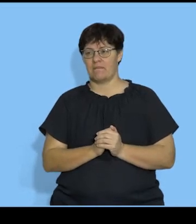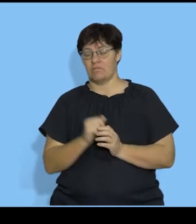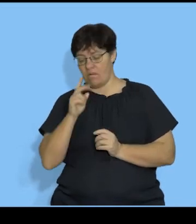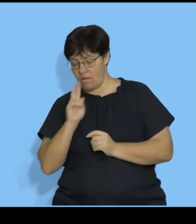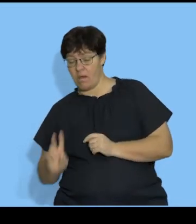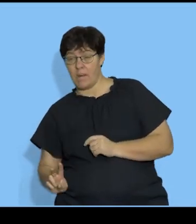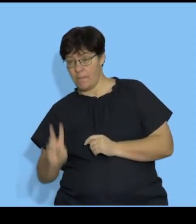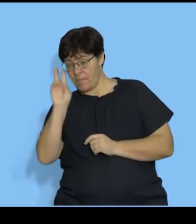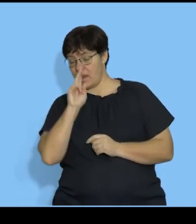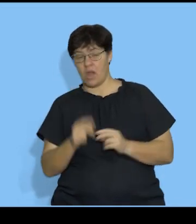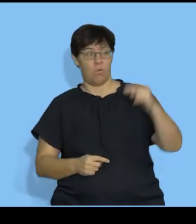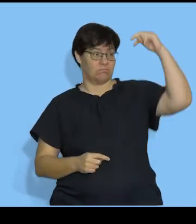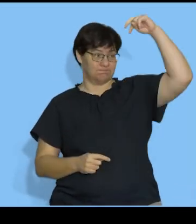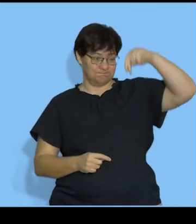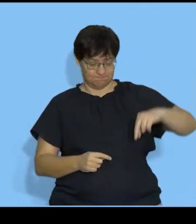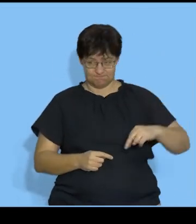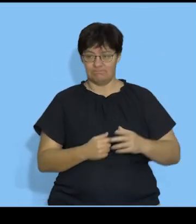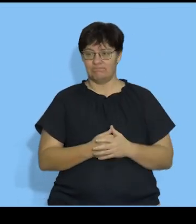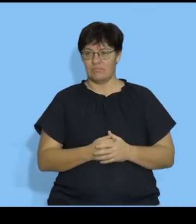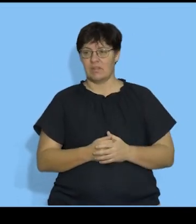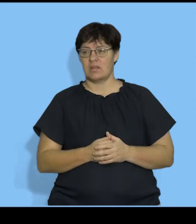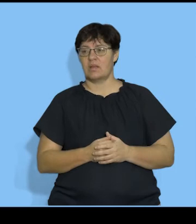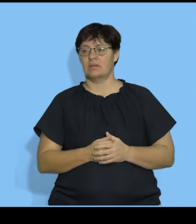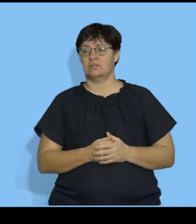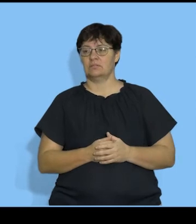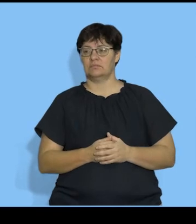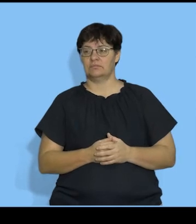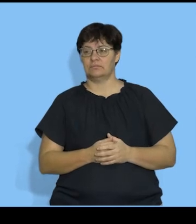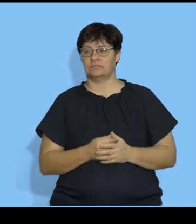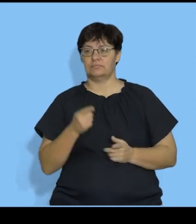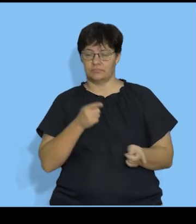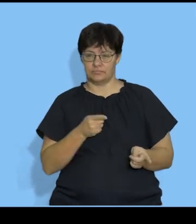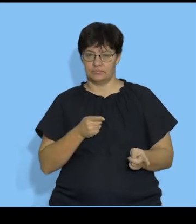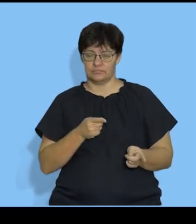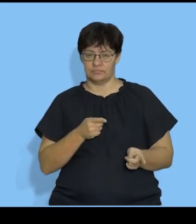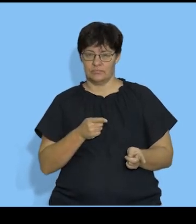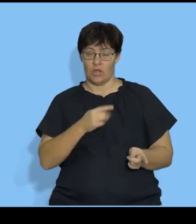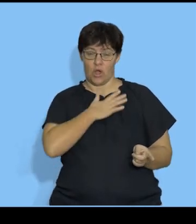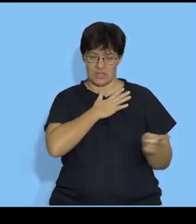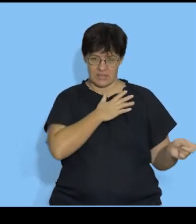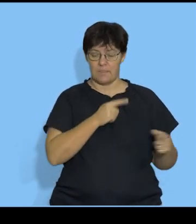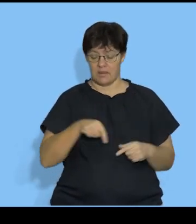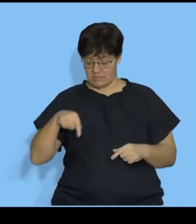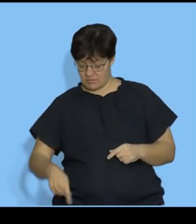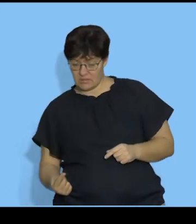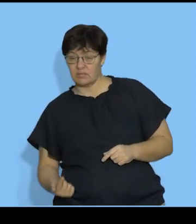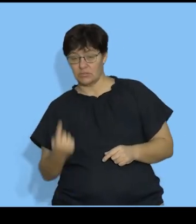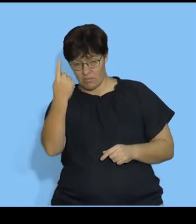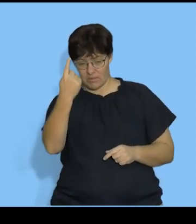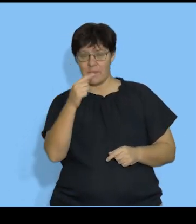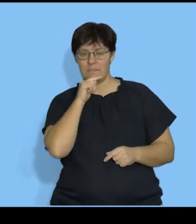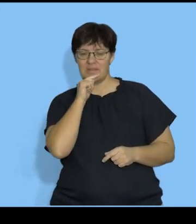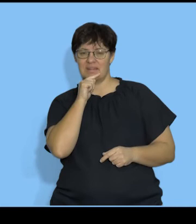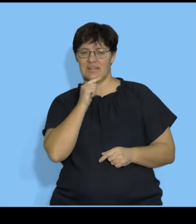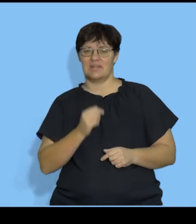bottom, it's in terms of oxidizing ability. But if you look at it in terms of bottom to the top, it's in